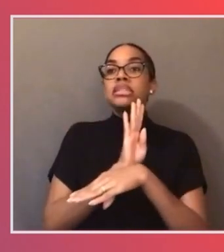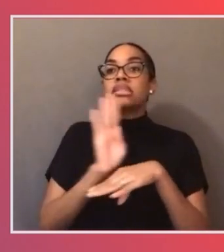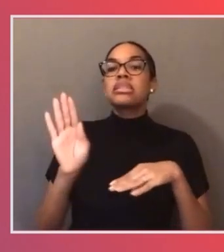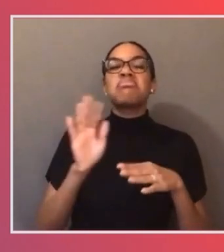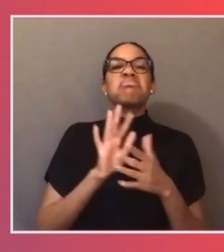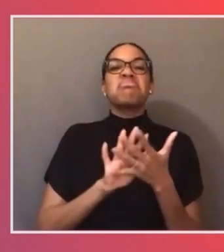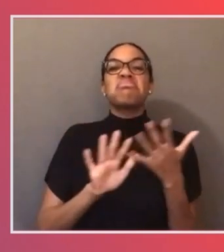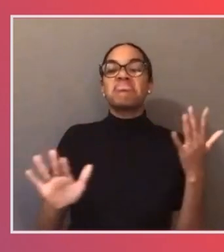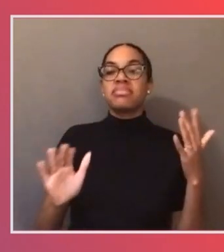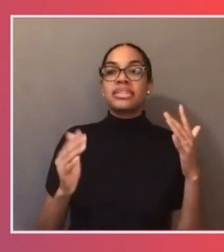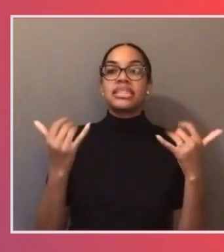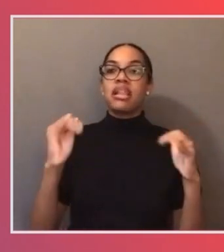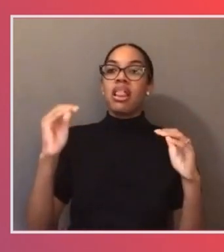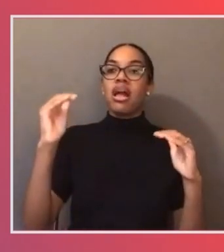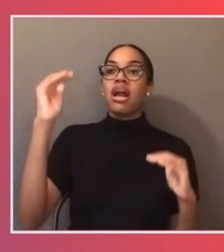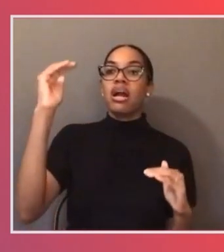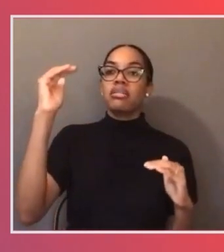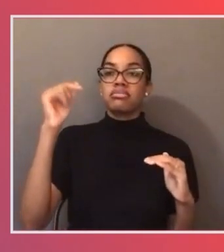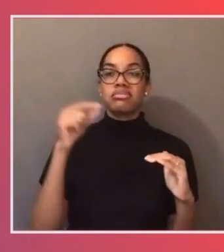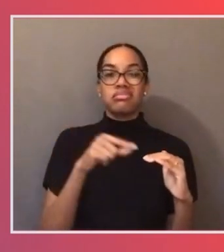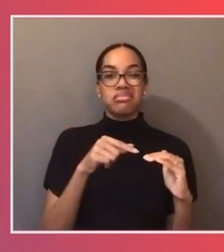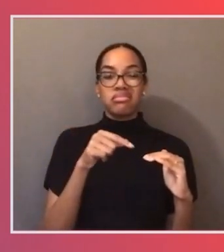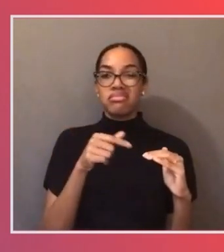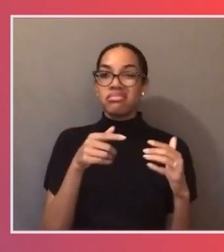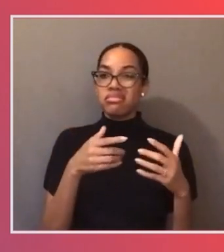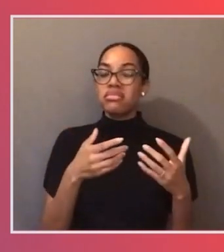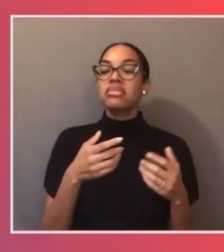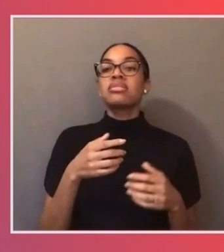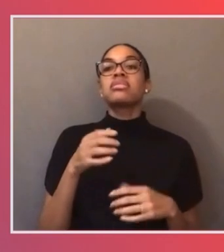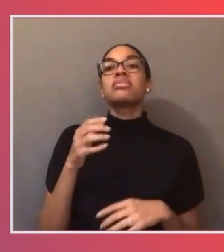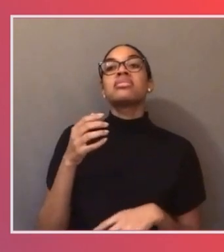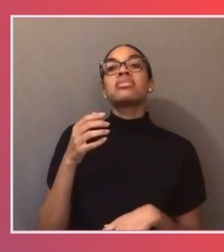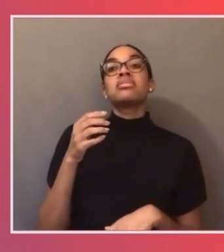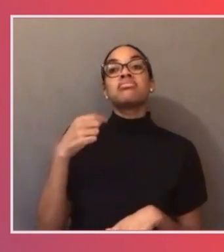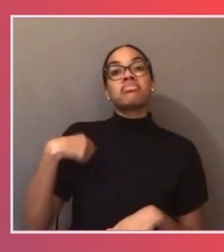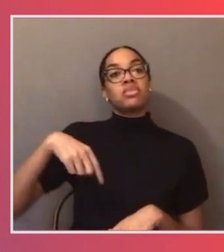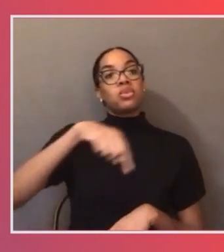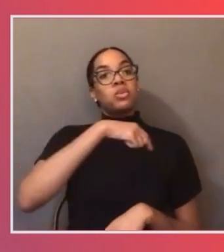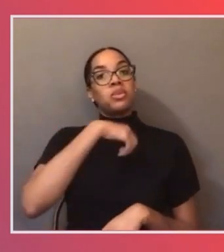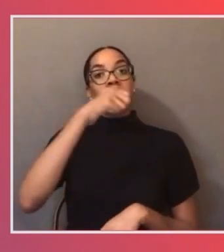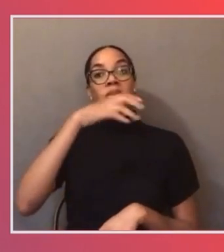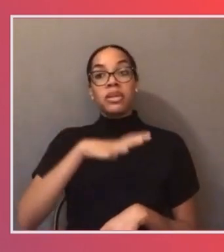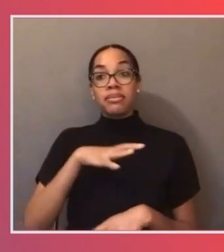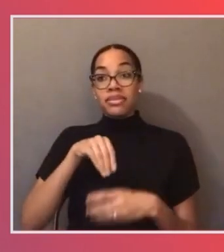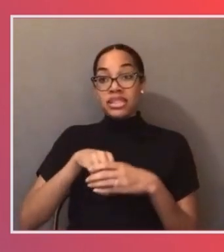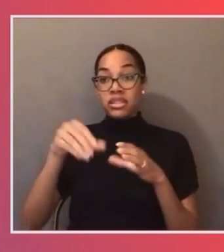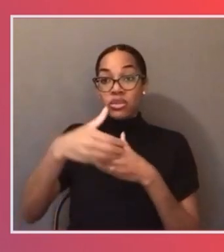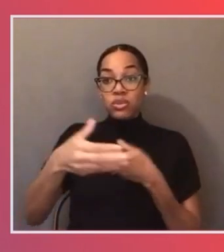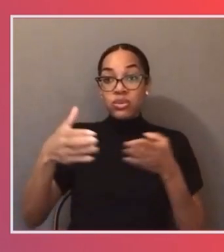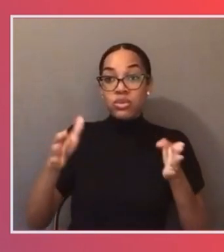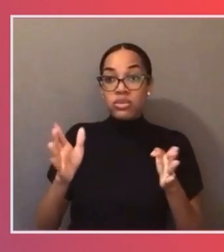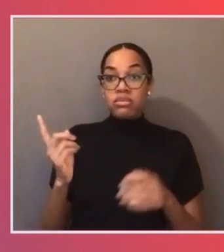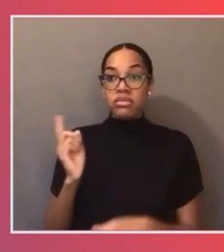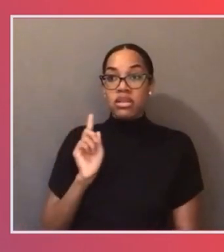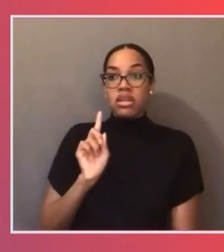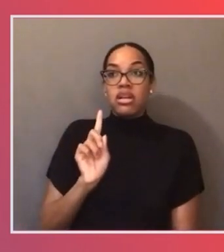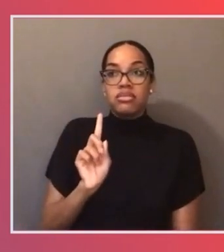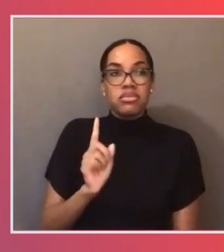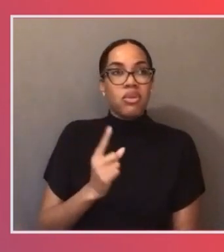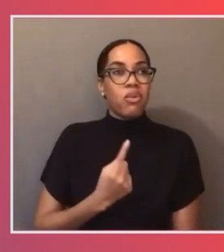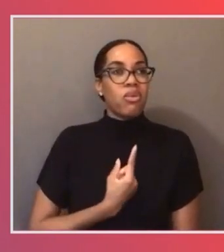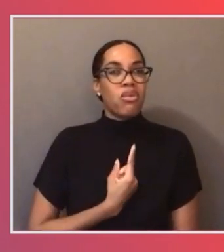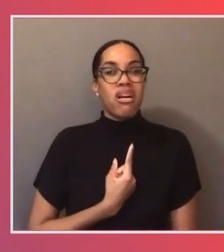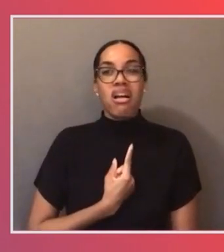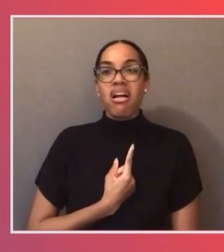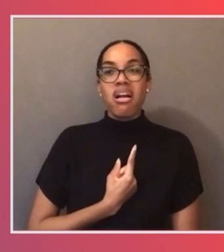remember that when we are in those rooms, and we may be the only one that looks like us or the only one who has had our life experience, we